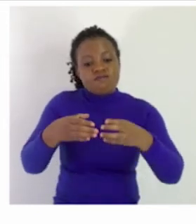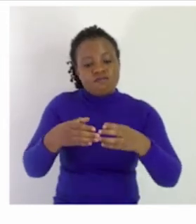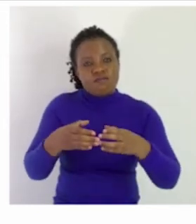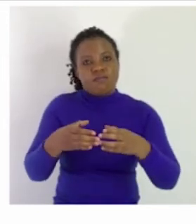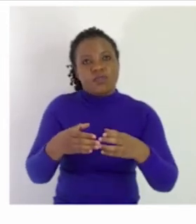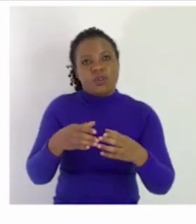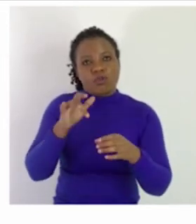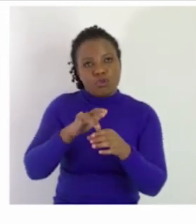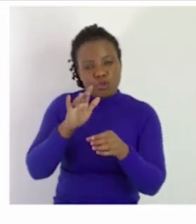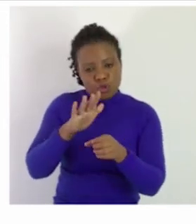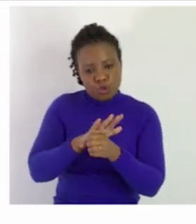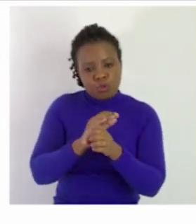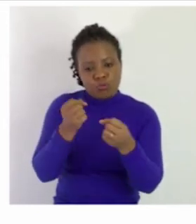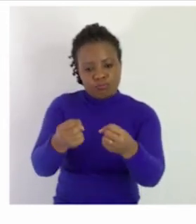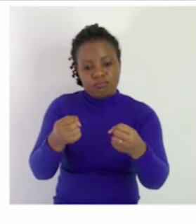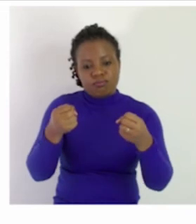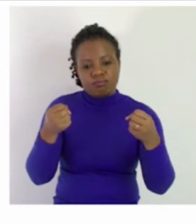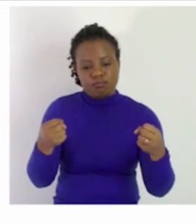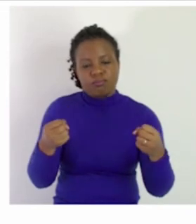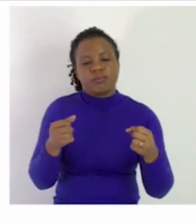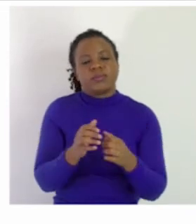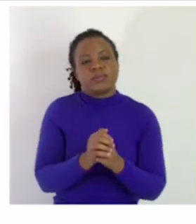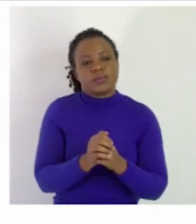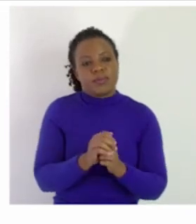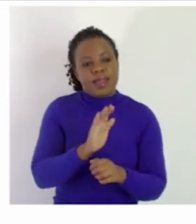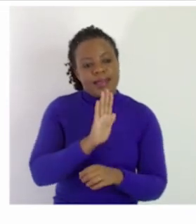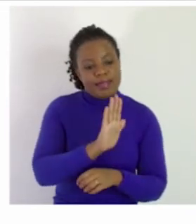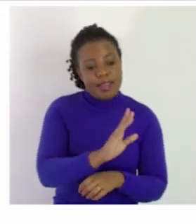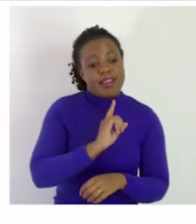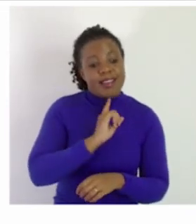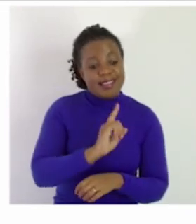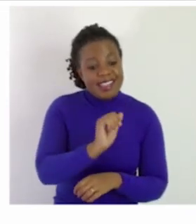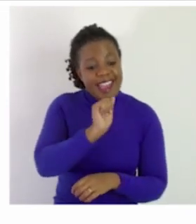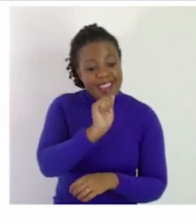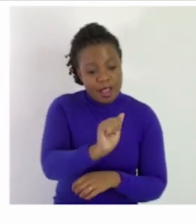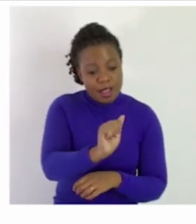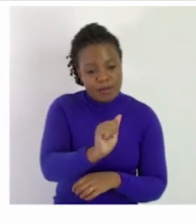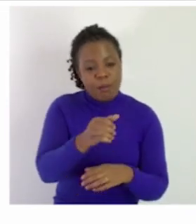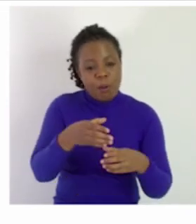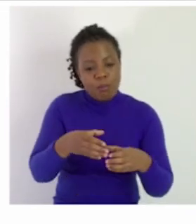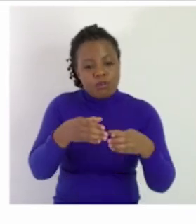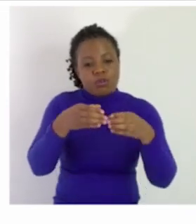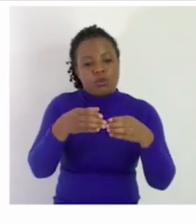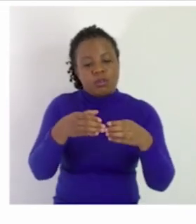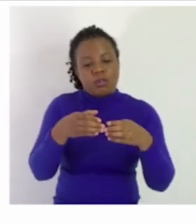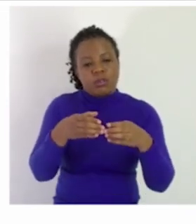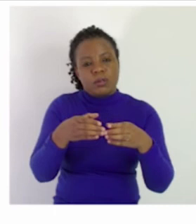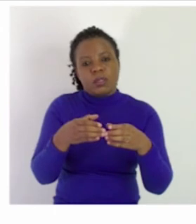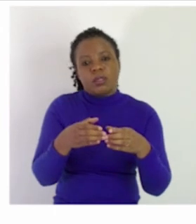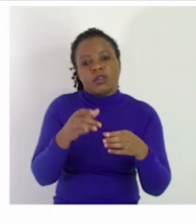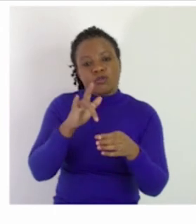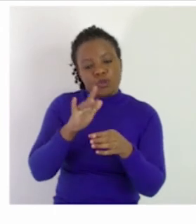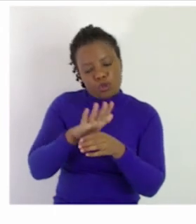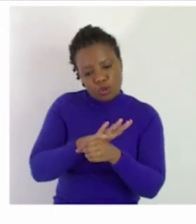of juice in the cupboard. There is a bottle or jar of